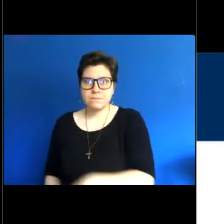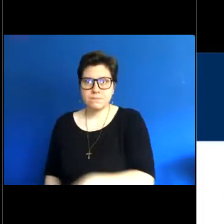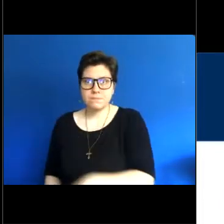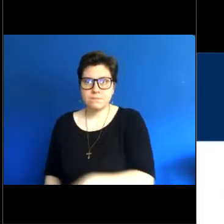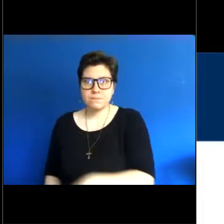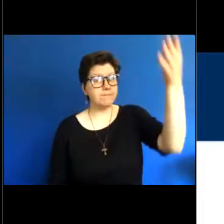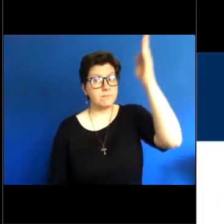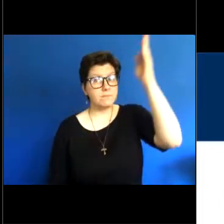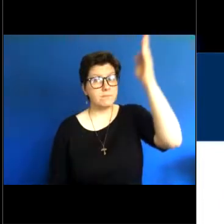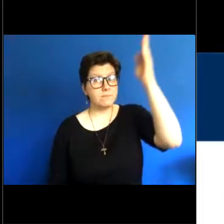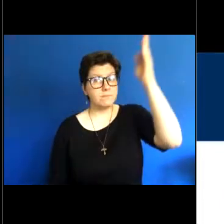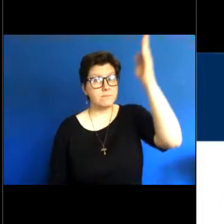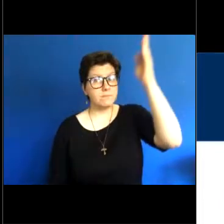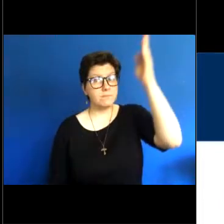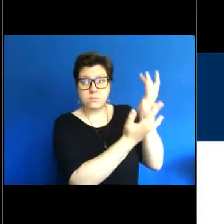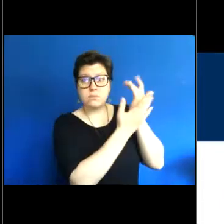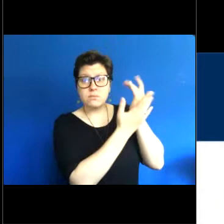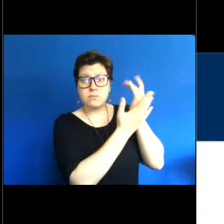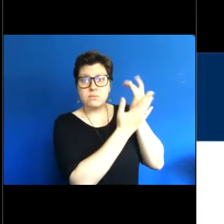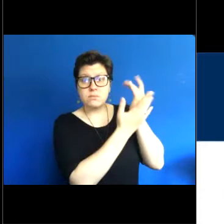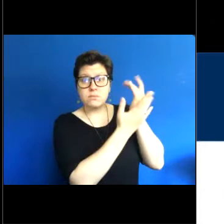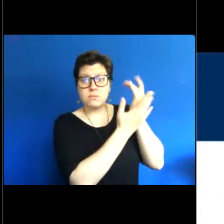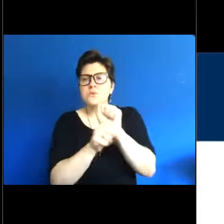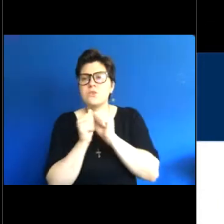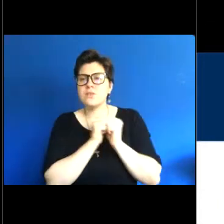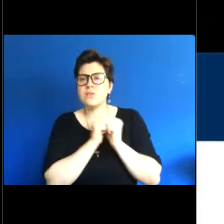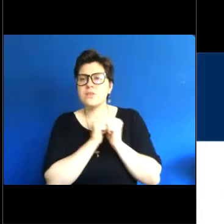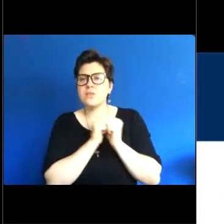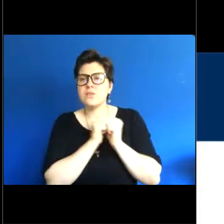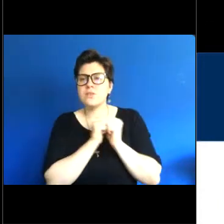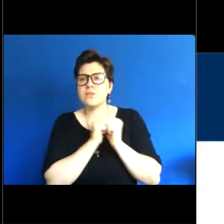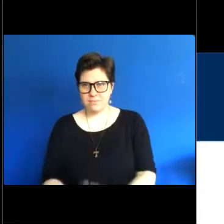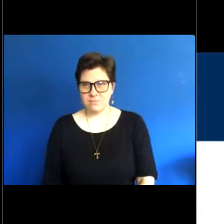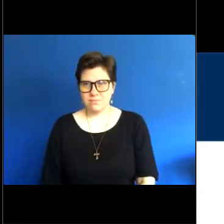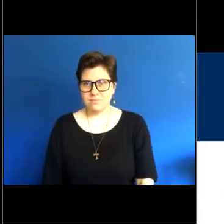God, in your mercy, help us work together.